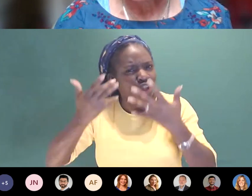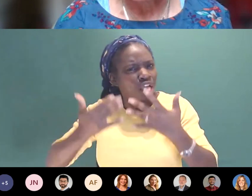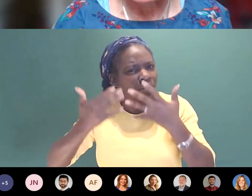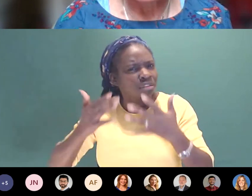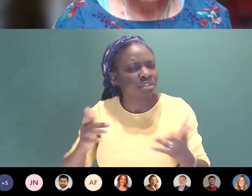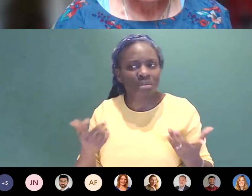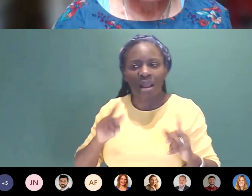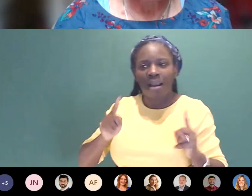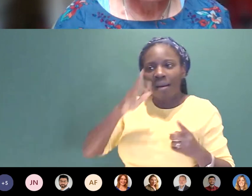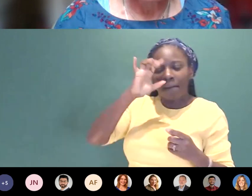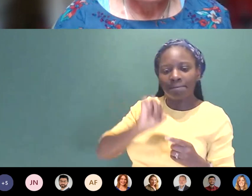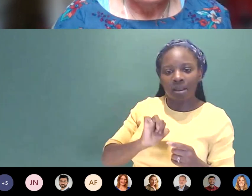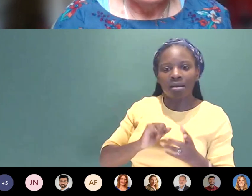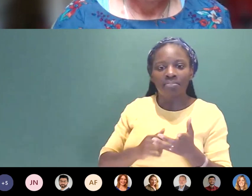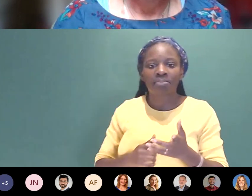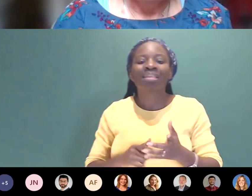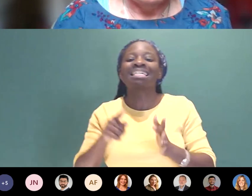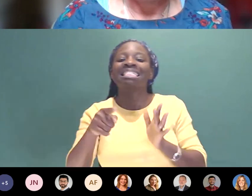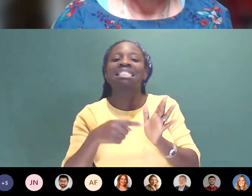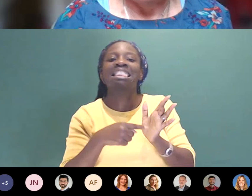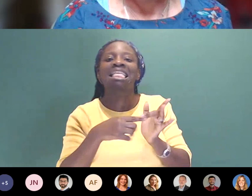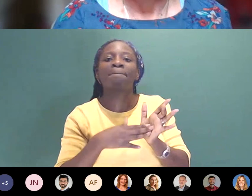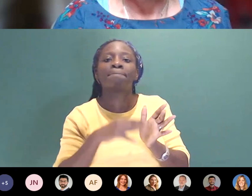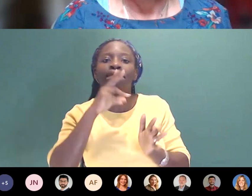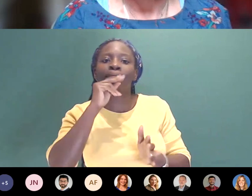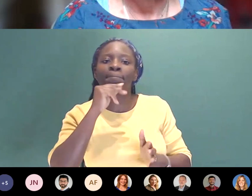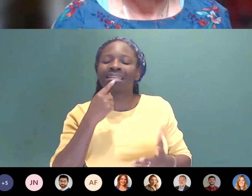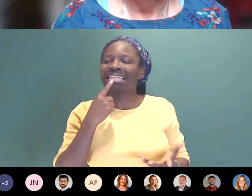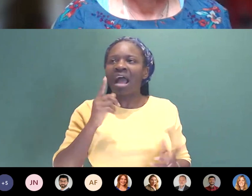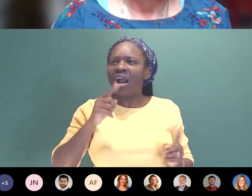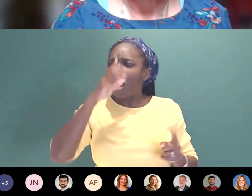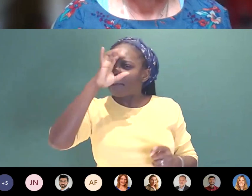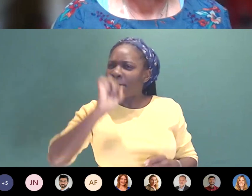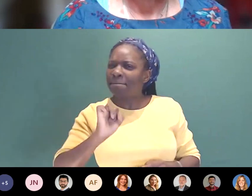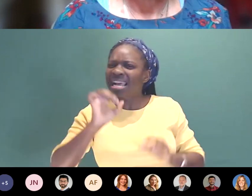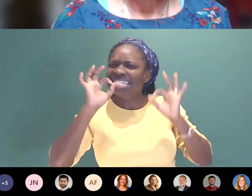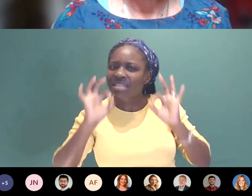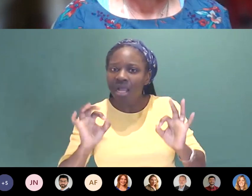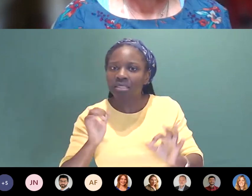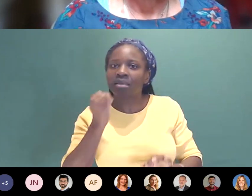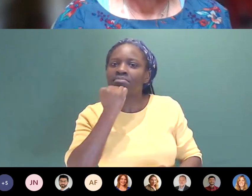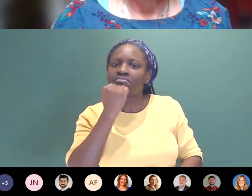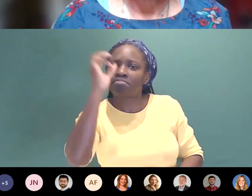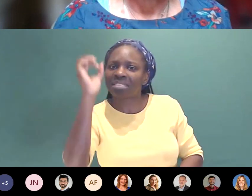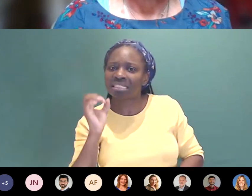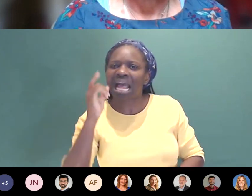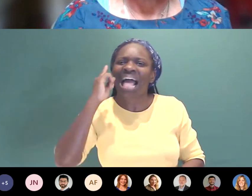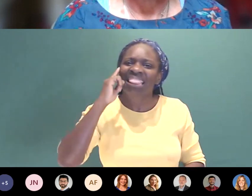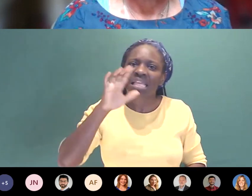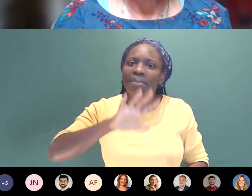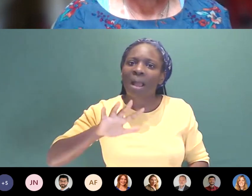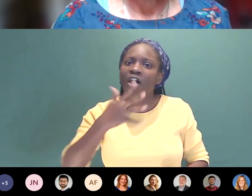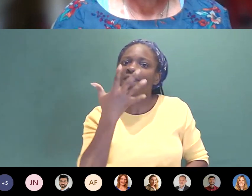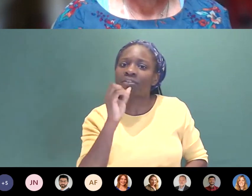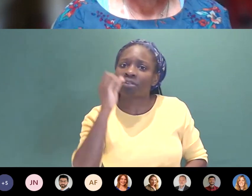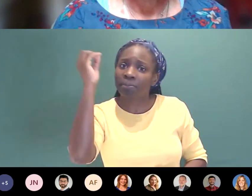can't accurately. I can't recall the exact percentages, but I mean they were above the 50% level